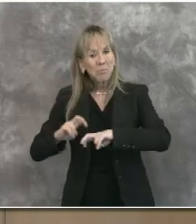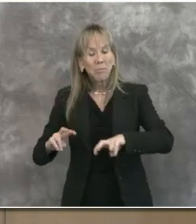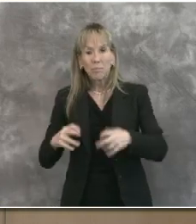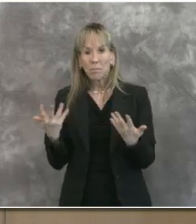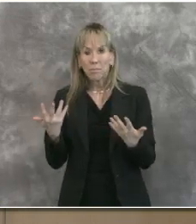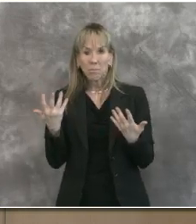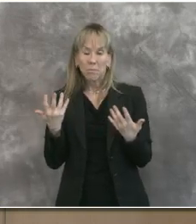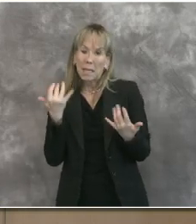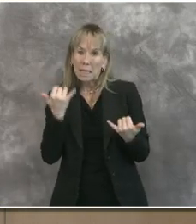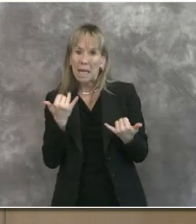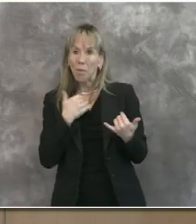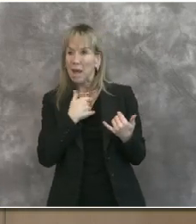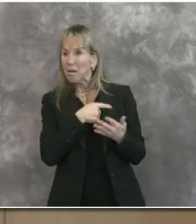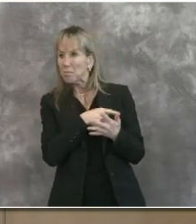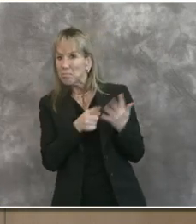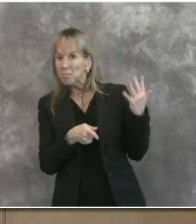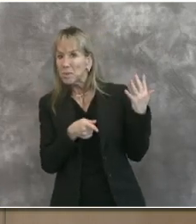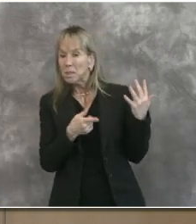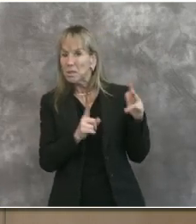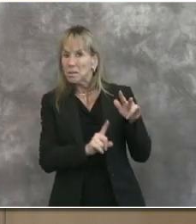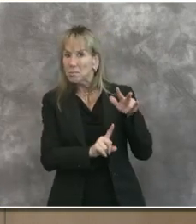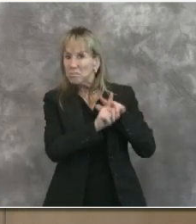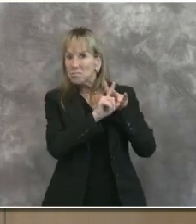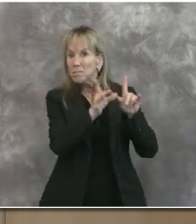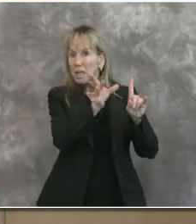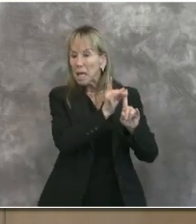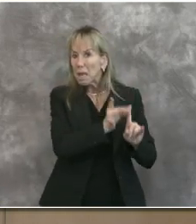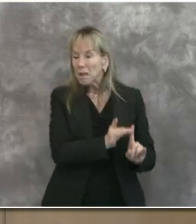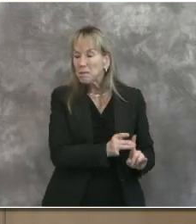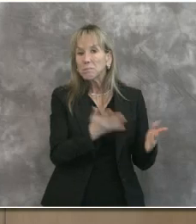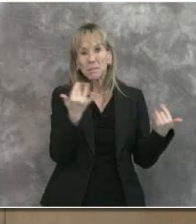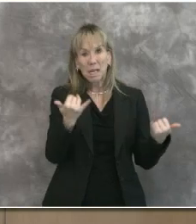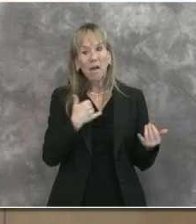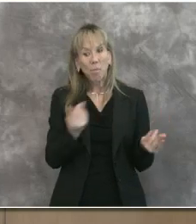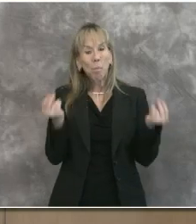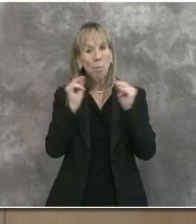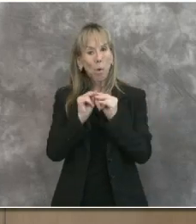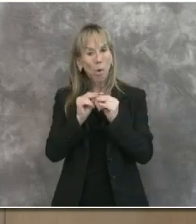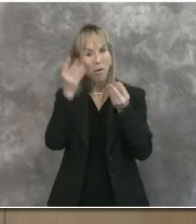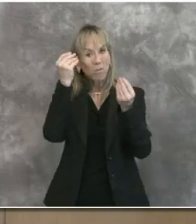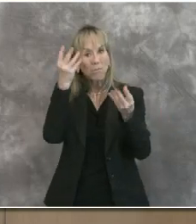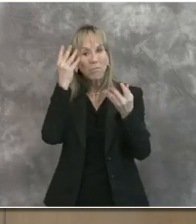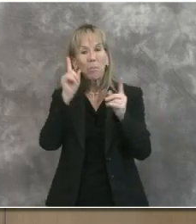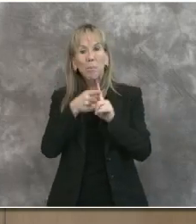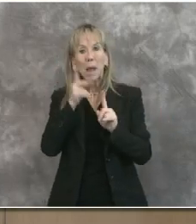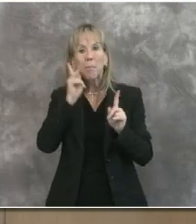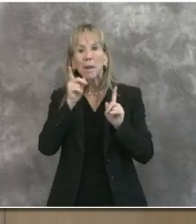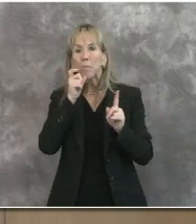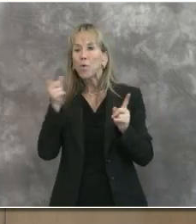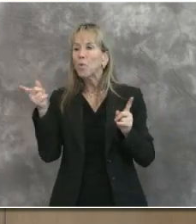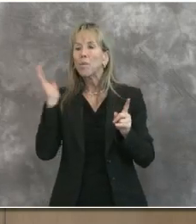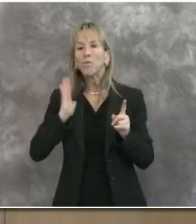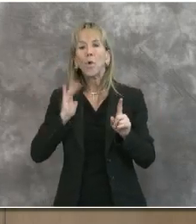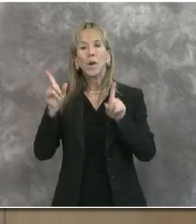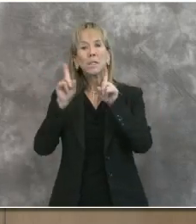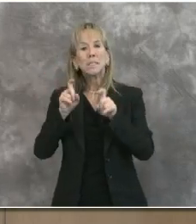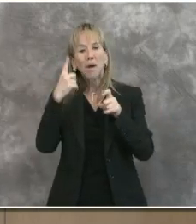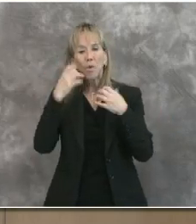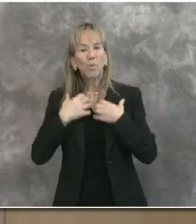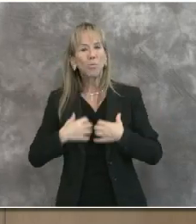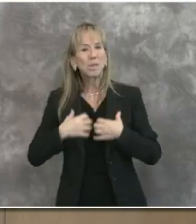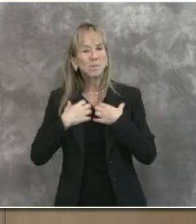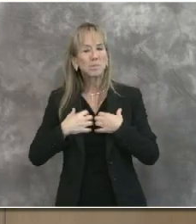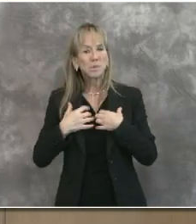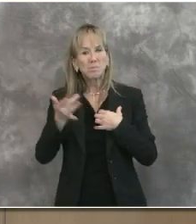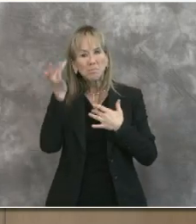cases that we're having now. We have information on individuals who are tested for respiratory viruses